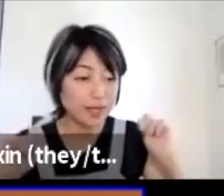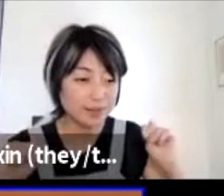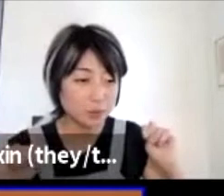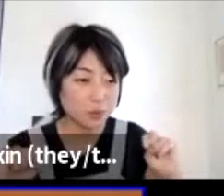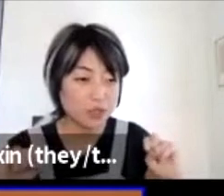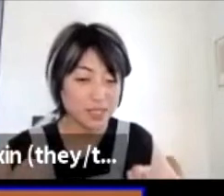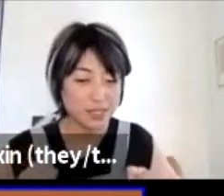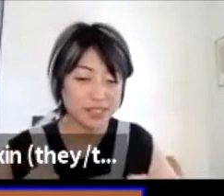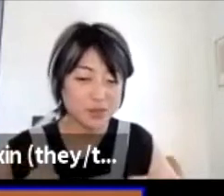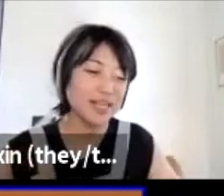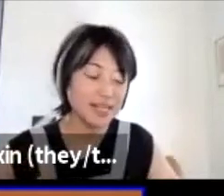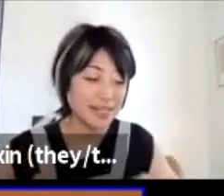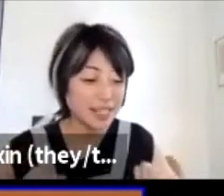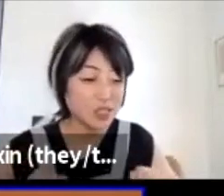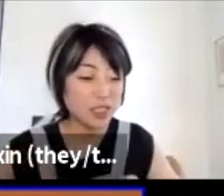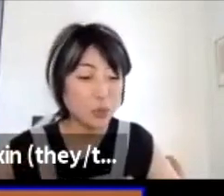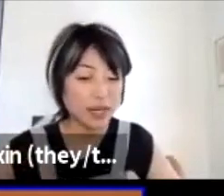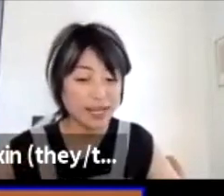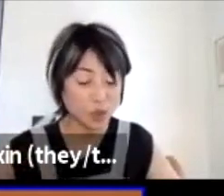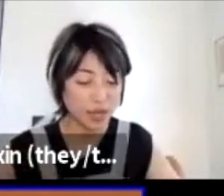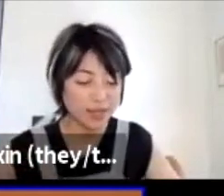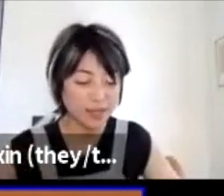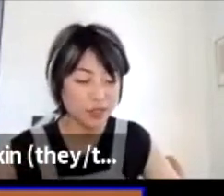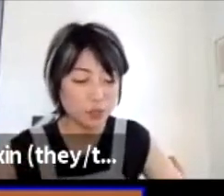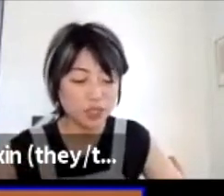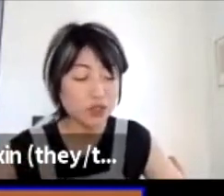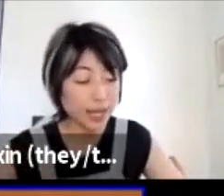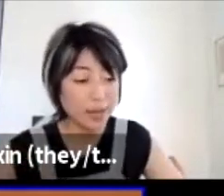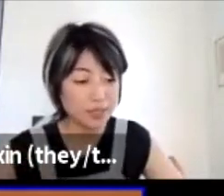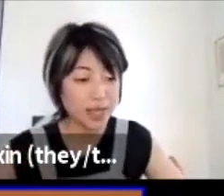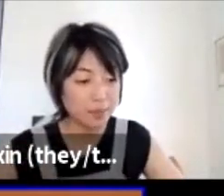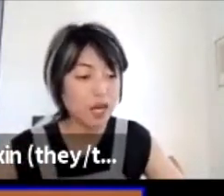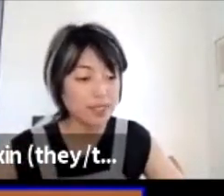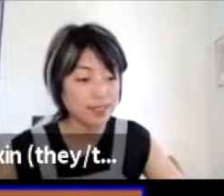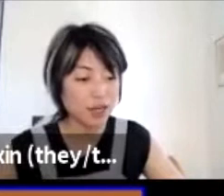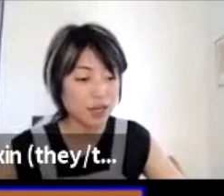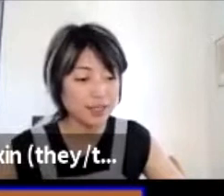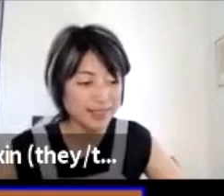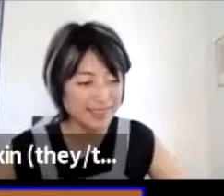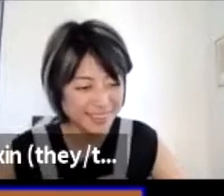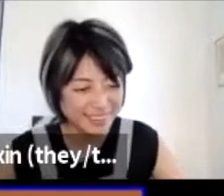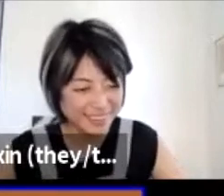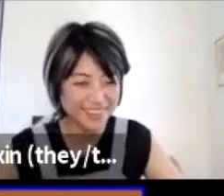the way, what we just discovered this morning is that it has to be a lowercase y. So make sure your cap lock is not